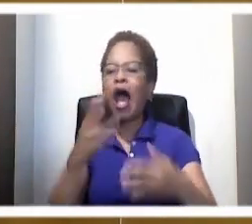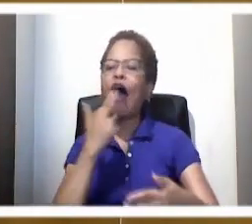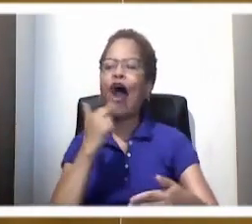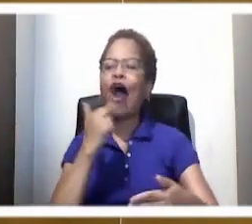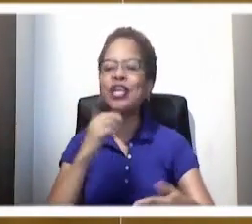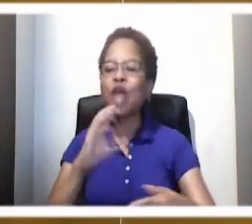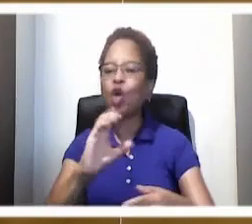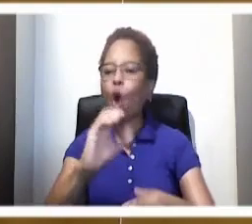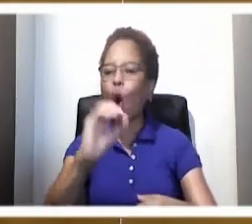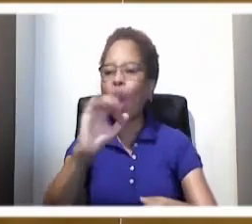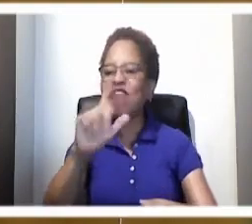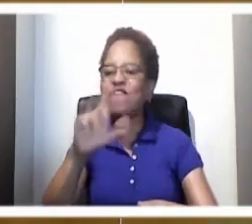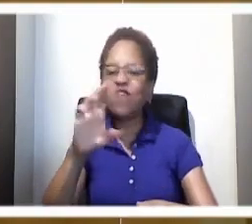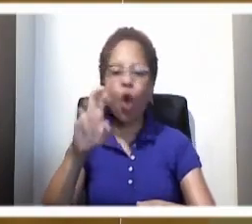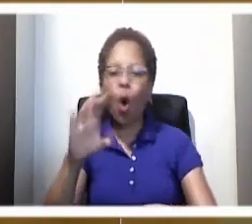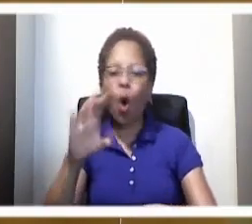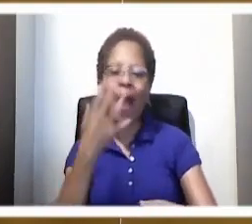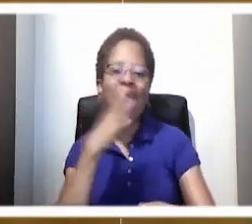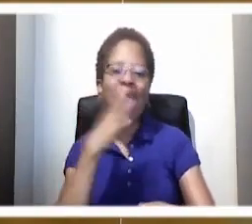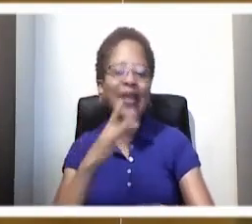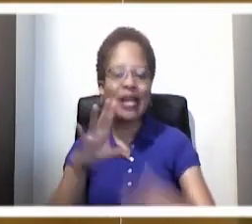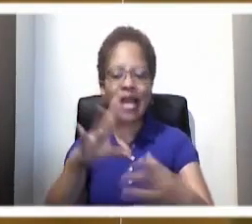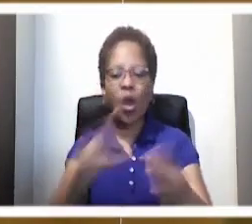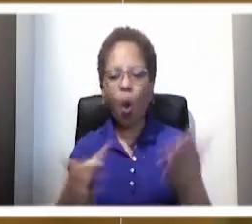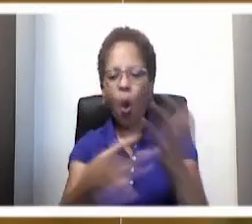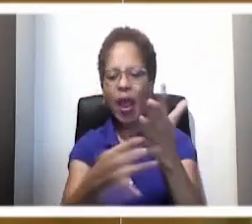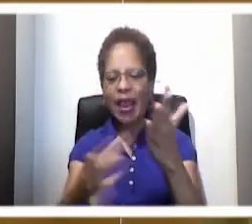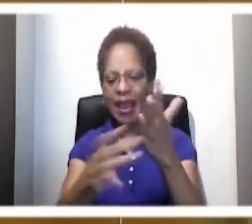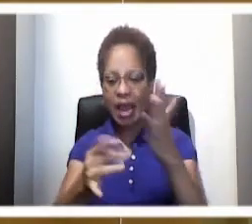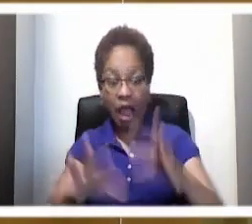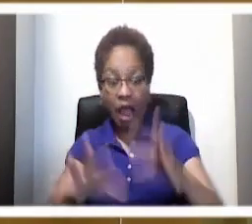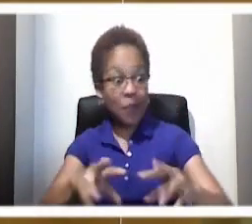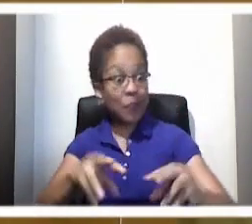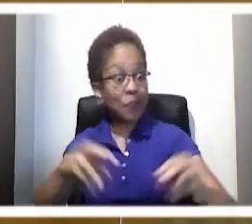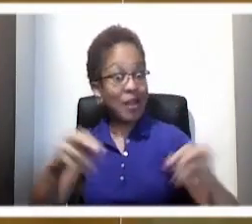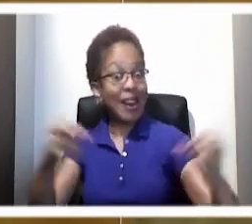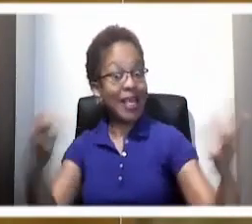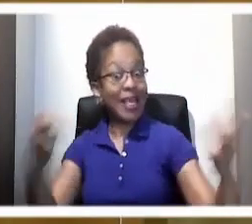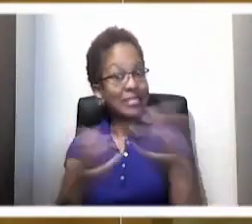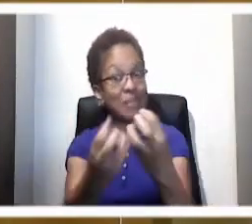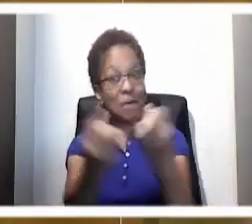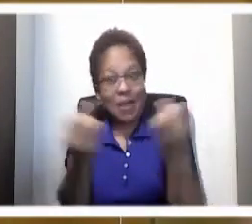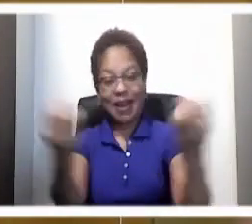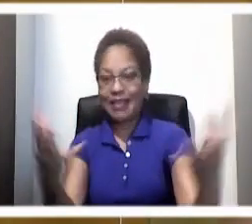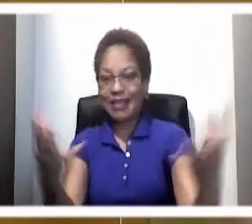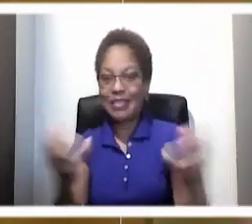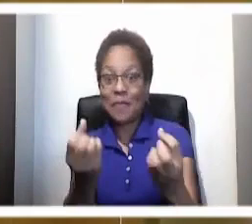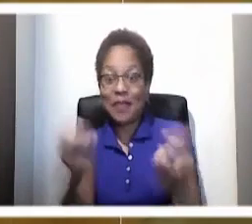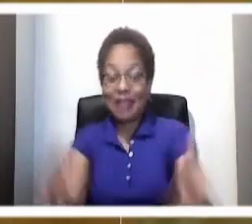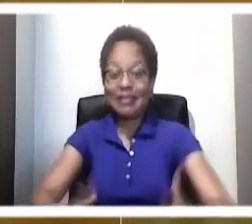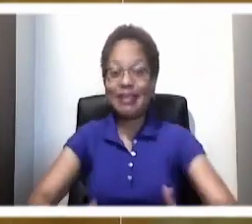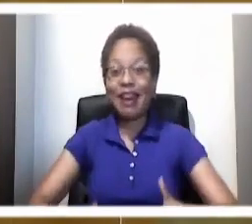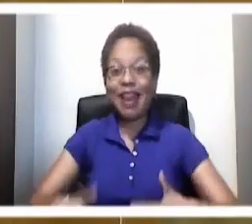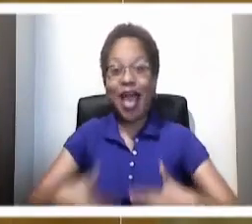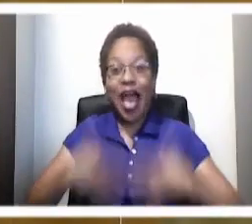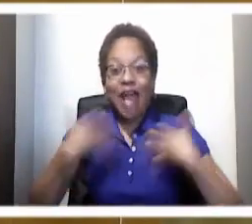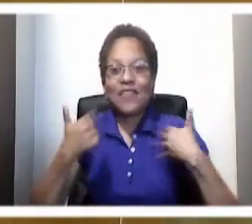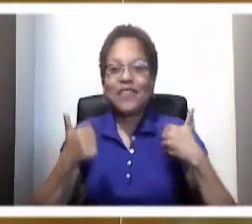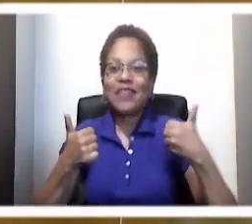oil to eat." They were a prosperous nation. They were living life as if